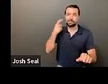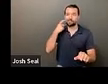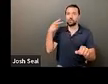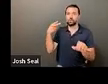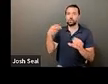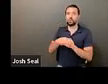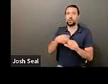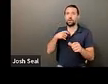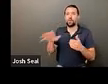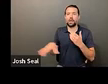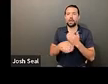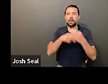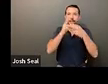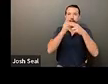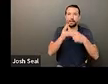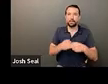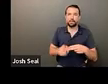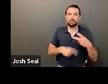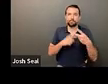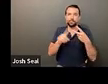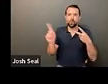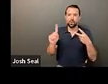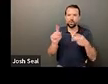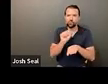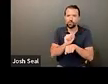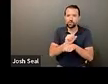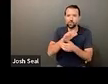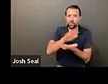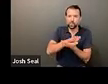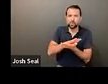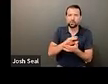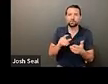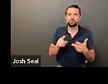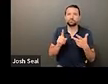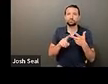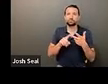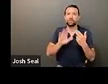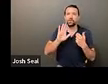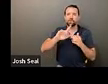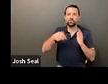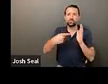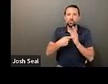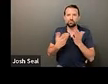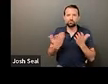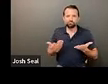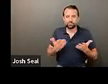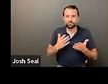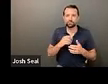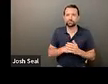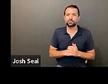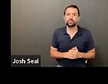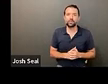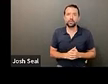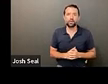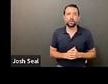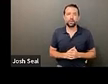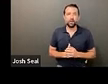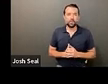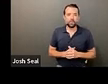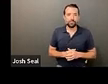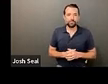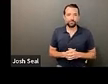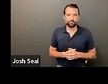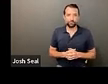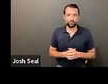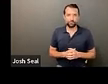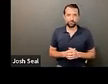your school and or district, and your role, please. We just really like to see who joins us. This is our contact